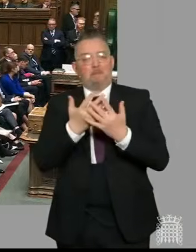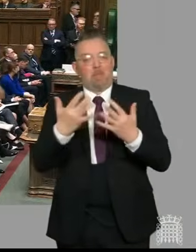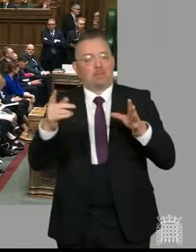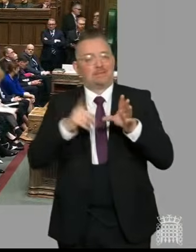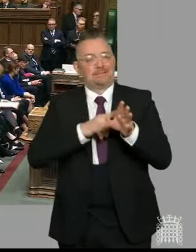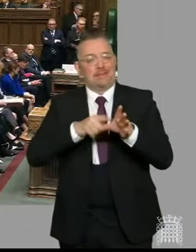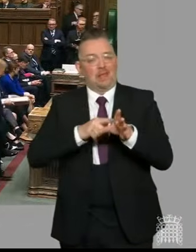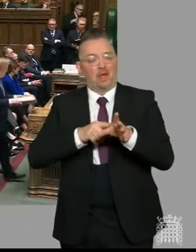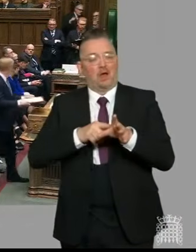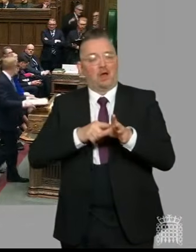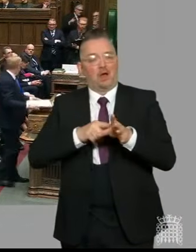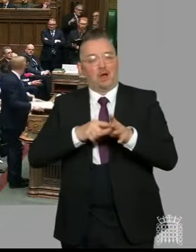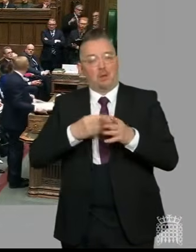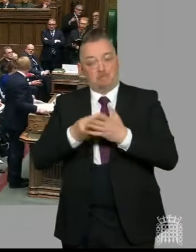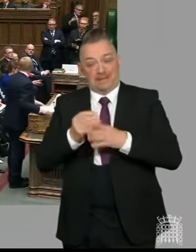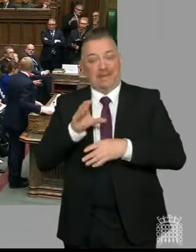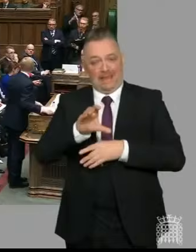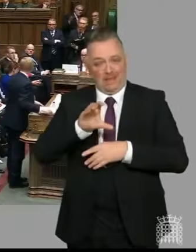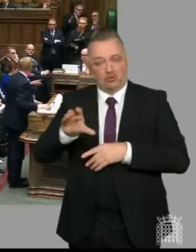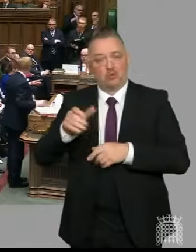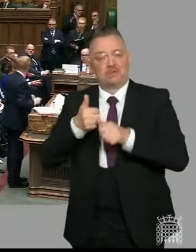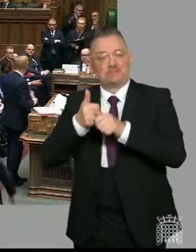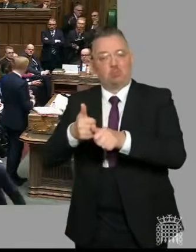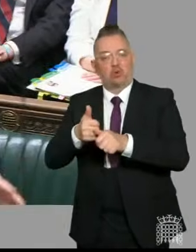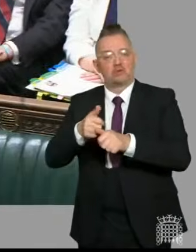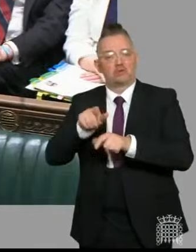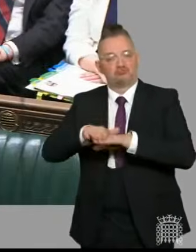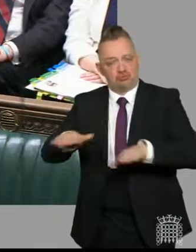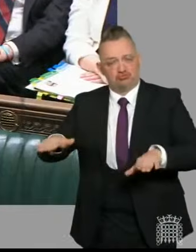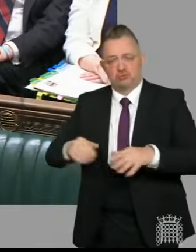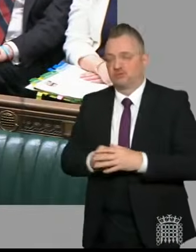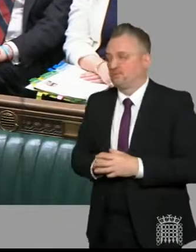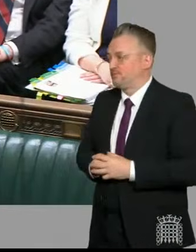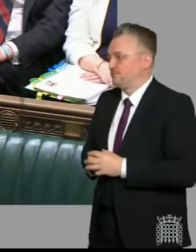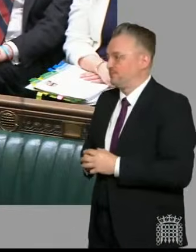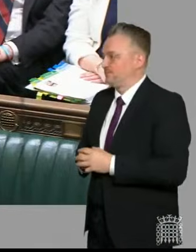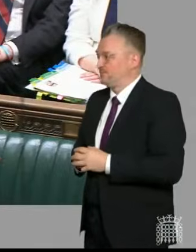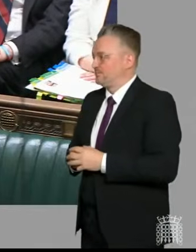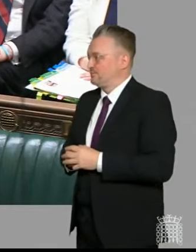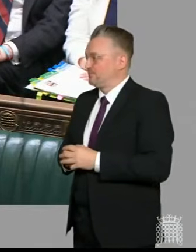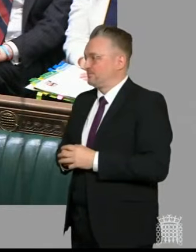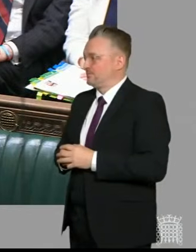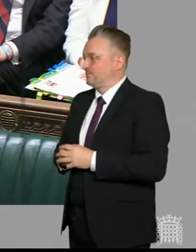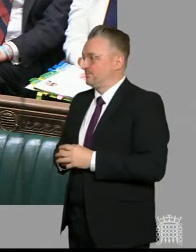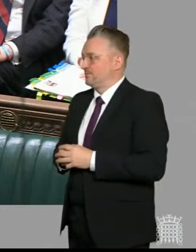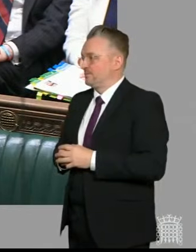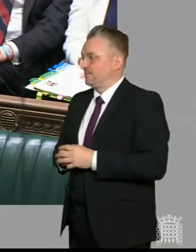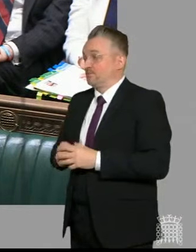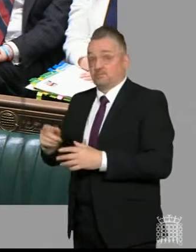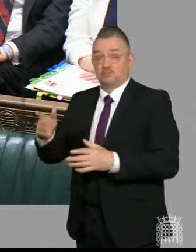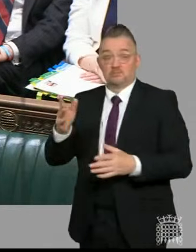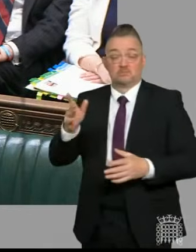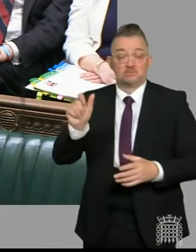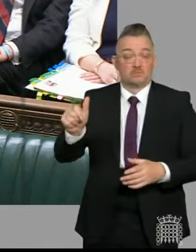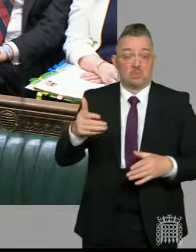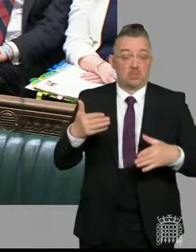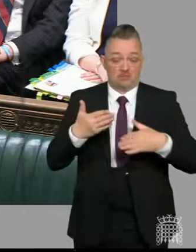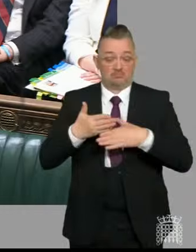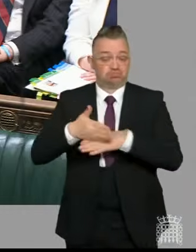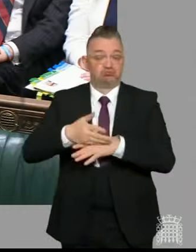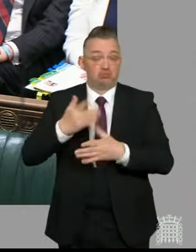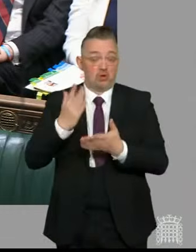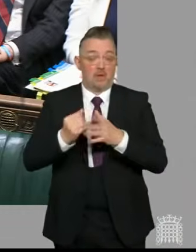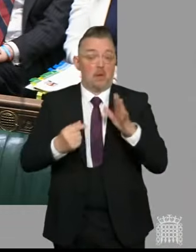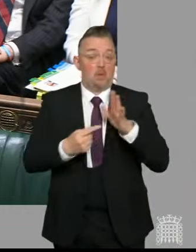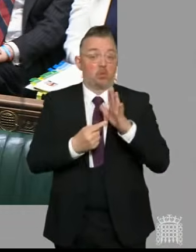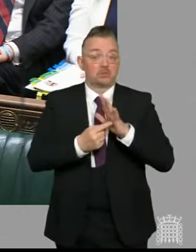Prime Minister. Yes, well, I know what an important piece of work this is, and his commitment to campaigning for it. We've